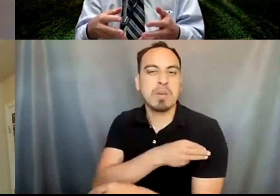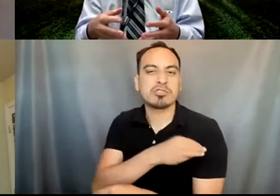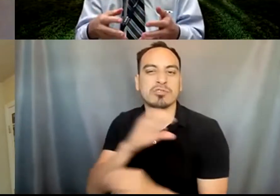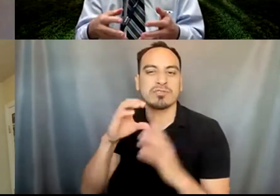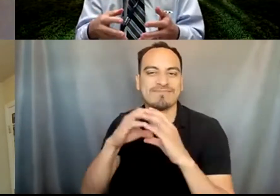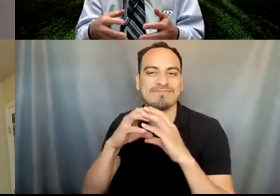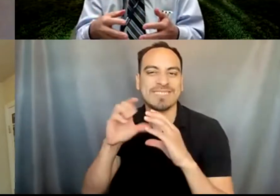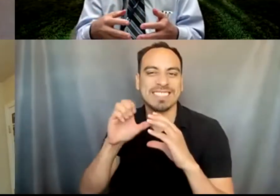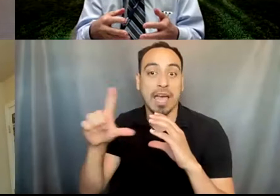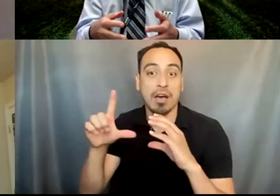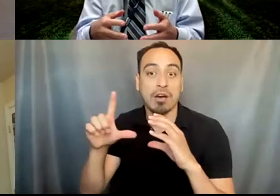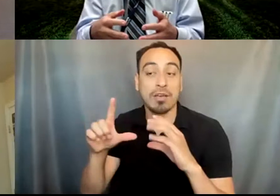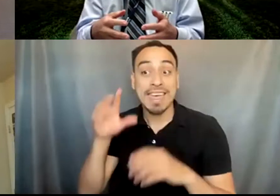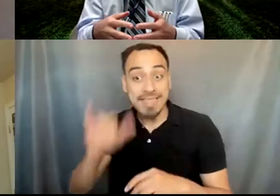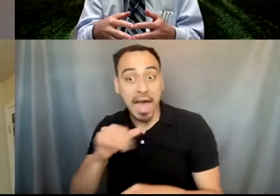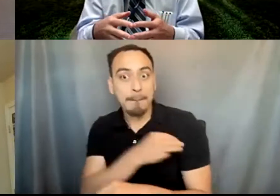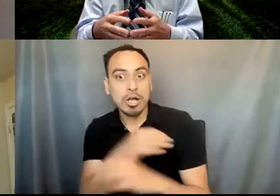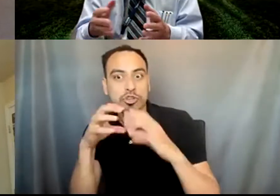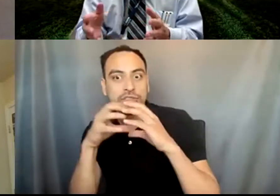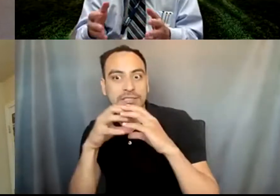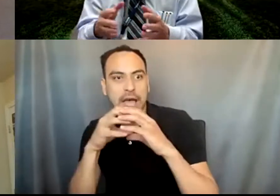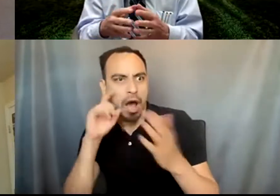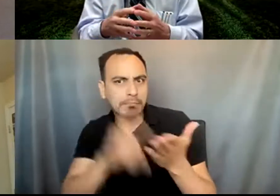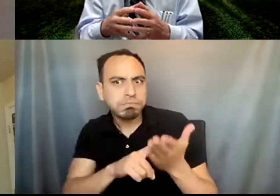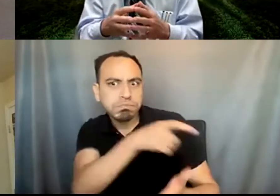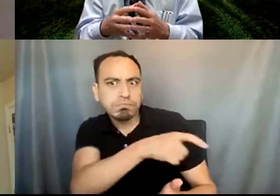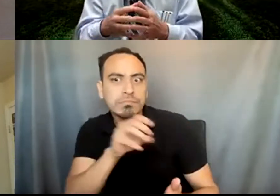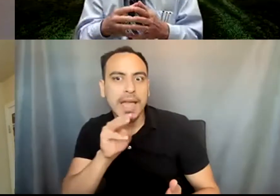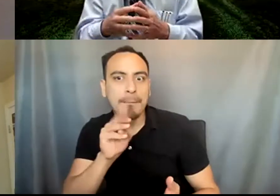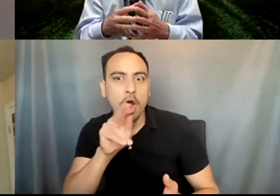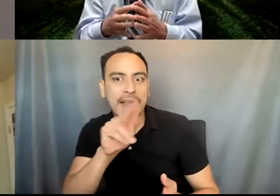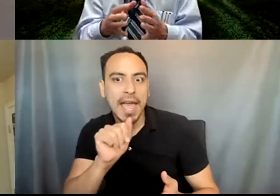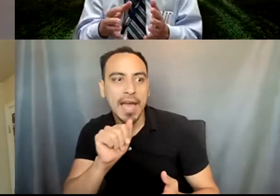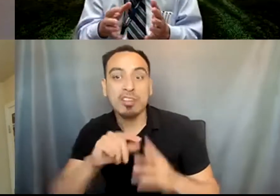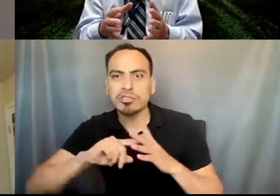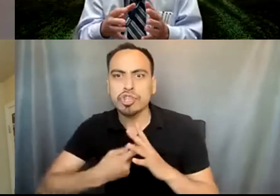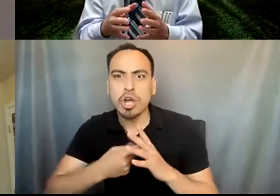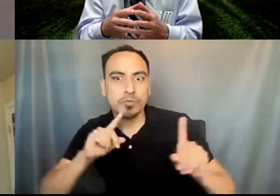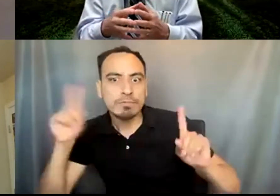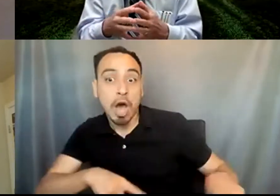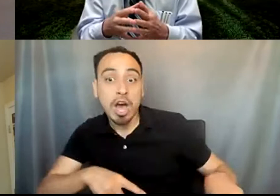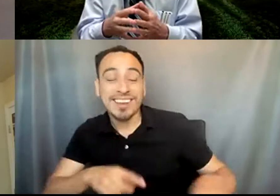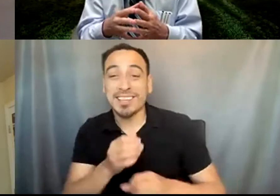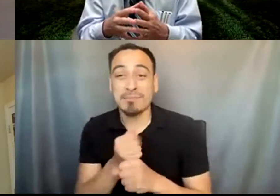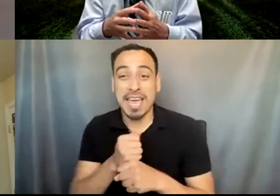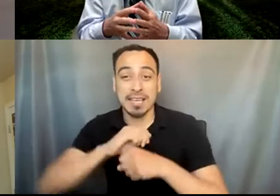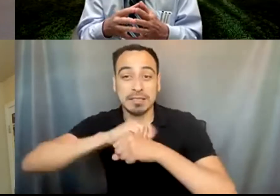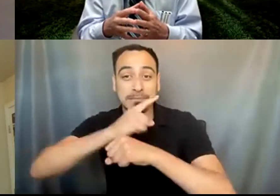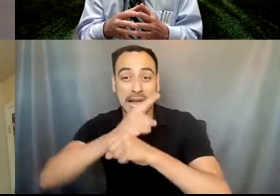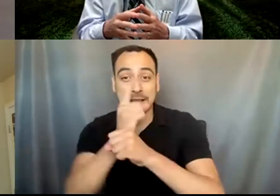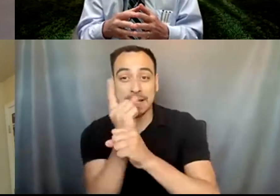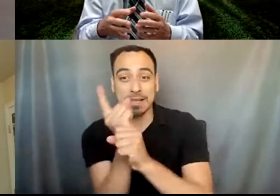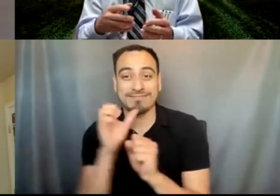it starts making spike protein, the target of the immune response for the coronavirus